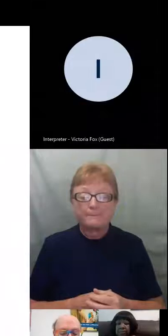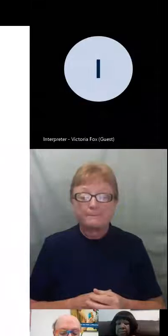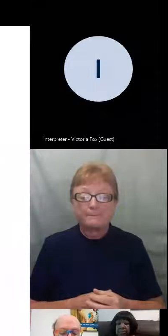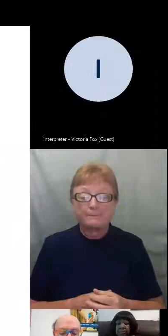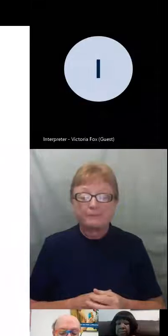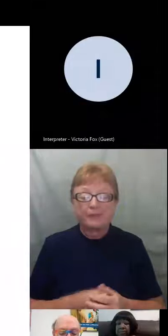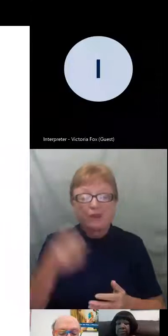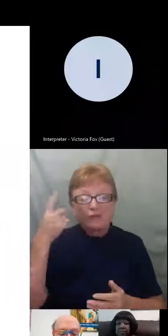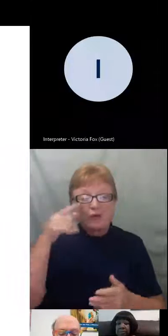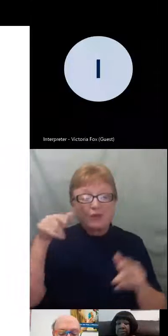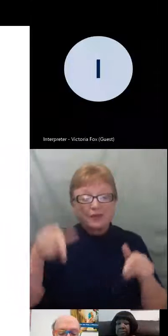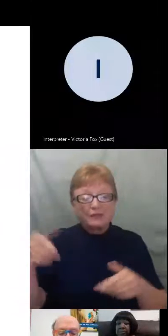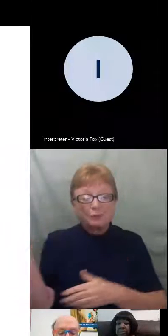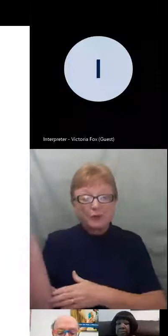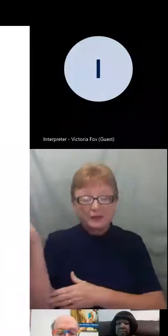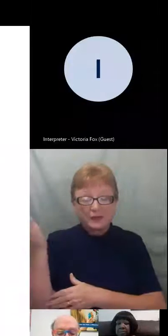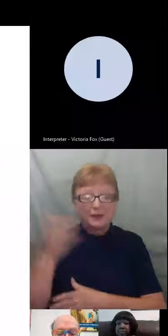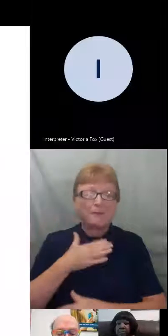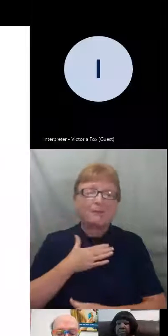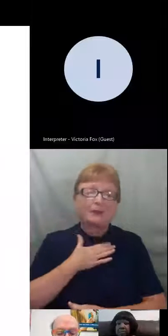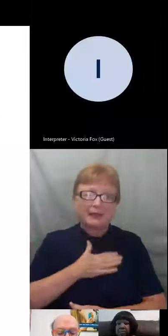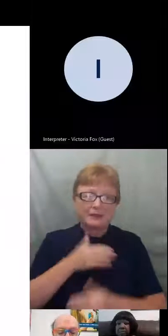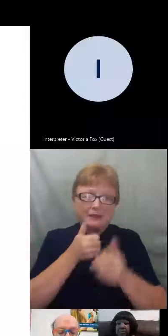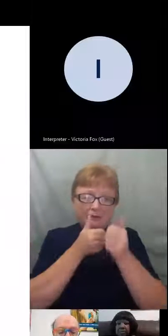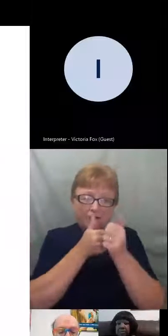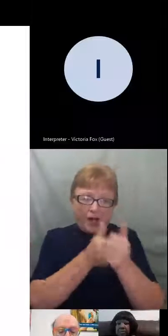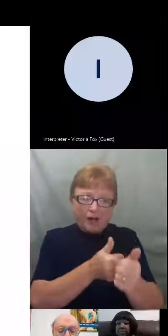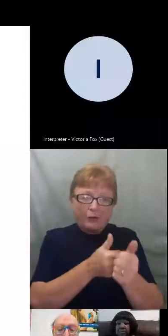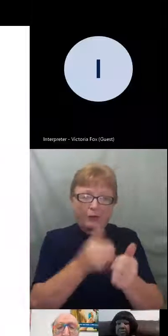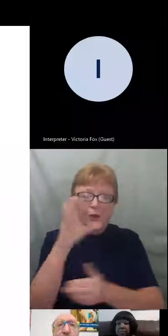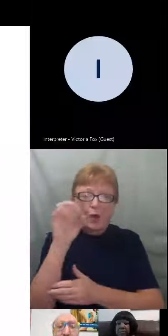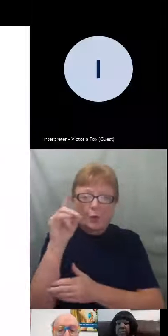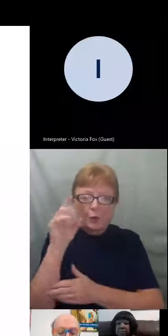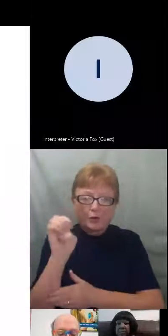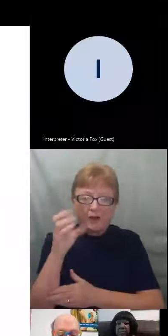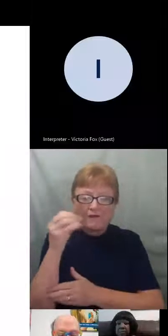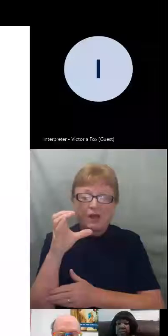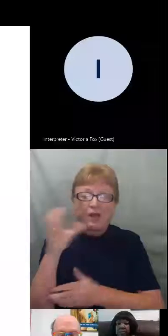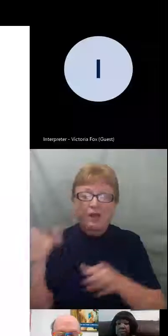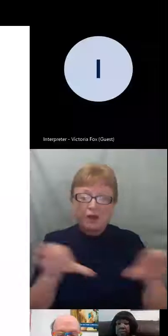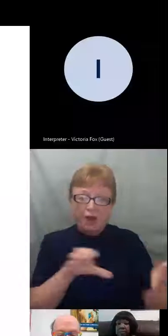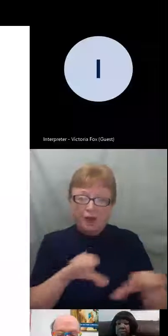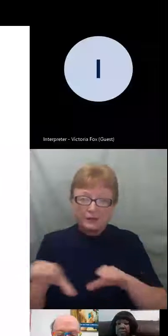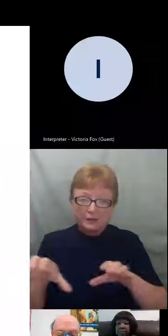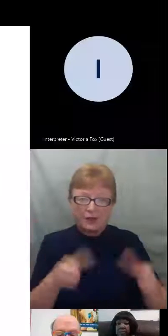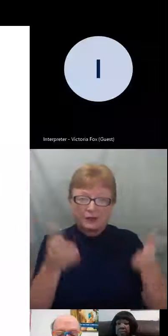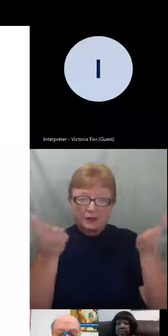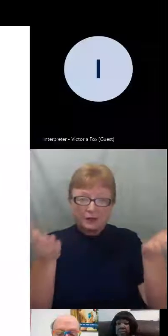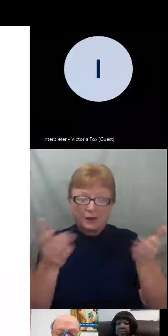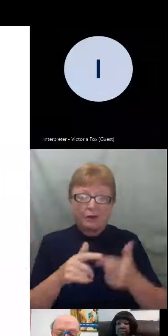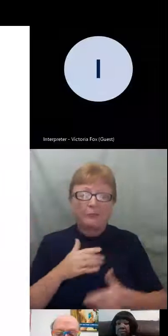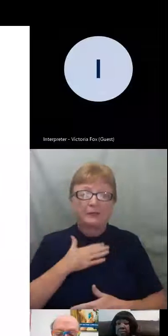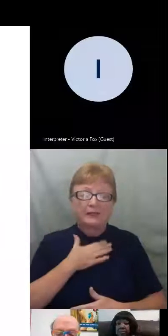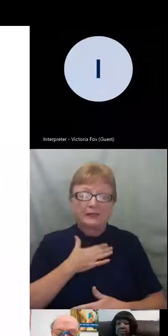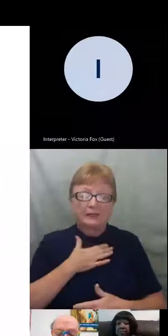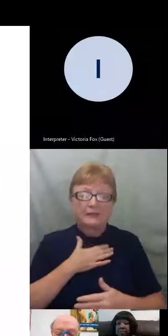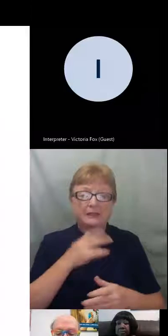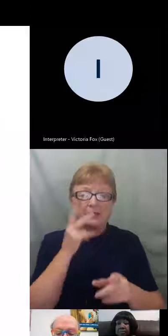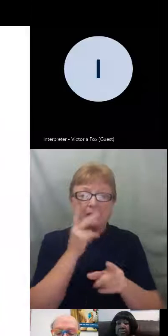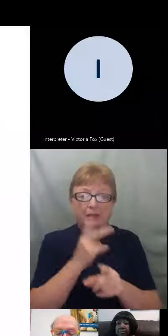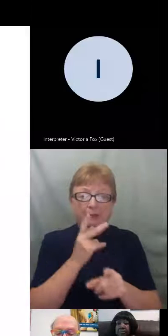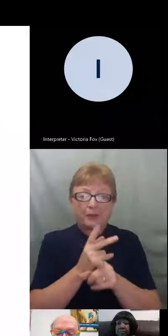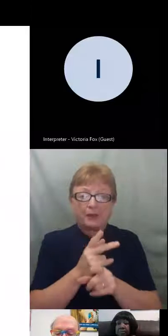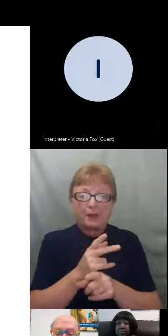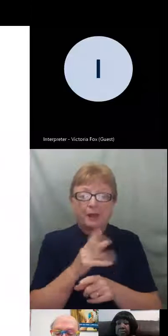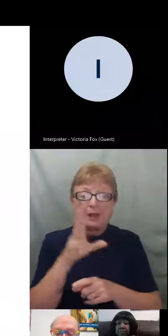For this presentation, please follow the webinar code of conduct. We ask you to please keep your microphones